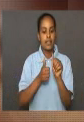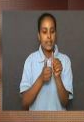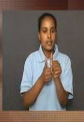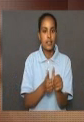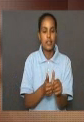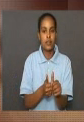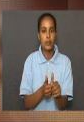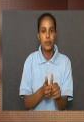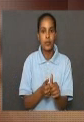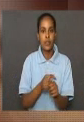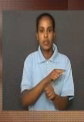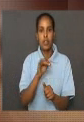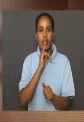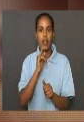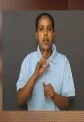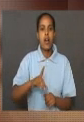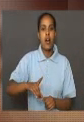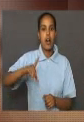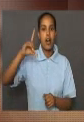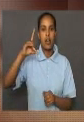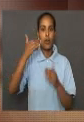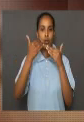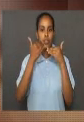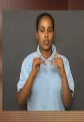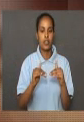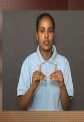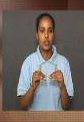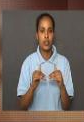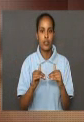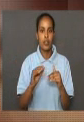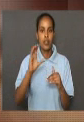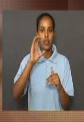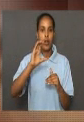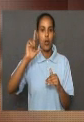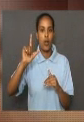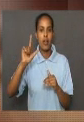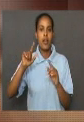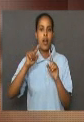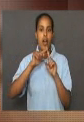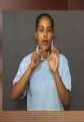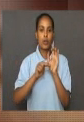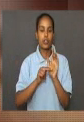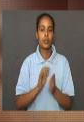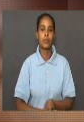series, there is a higher concentration of chloride ions.